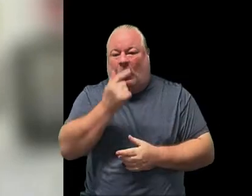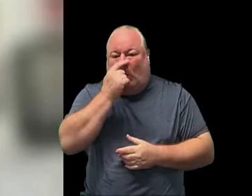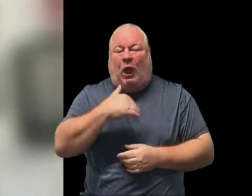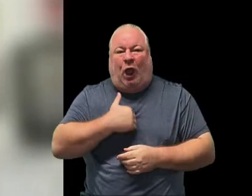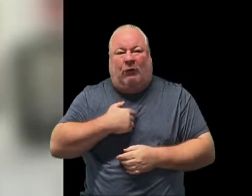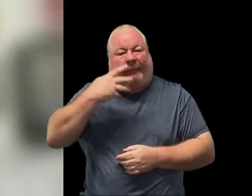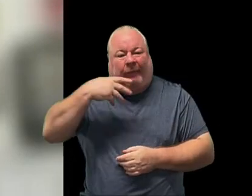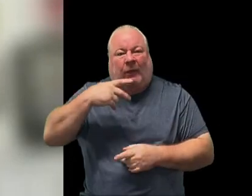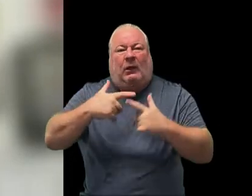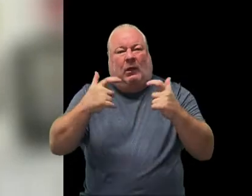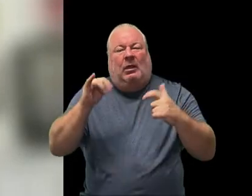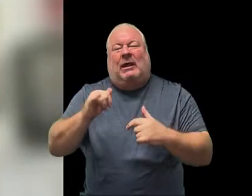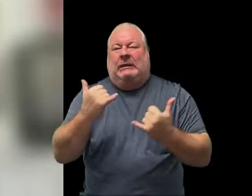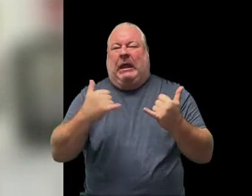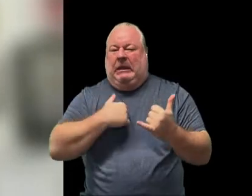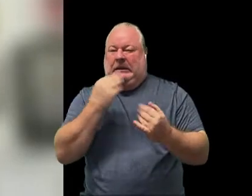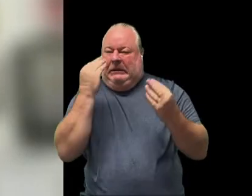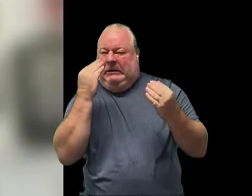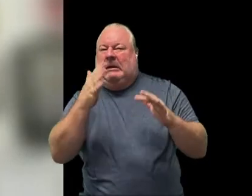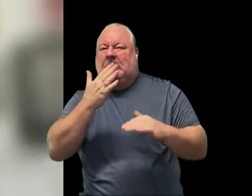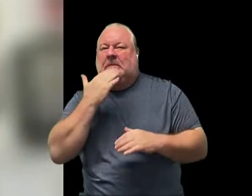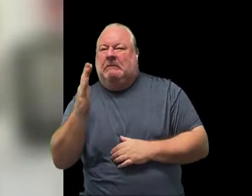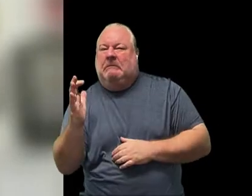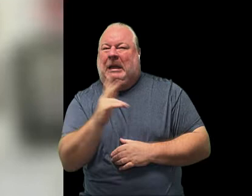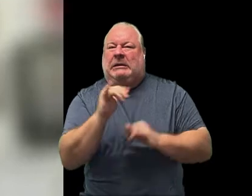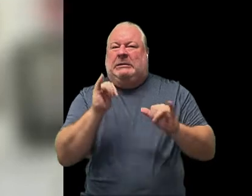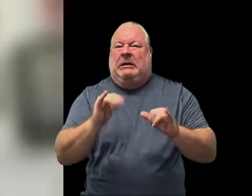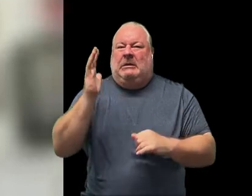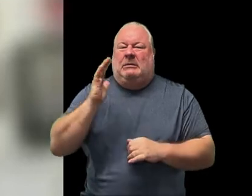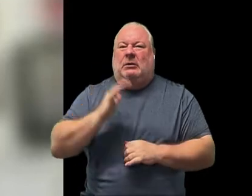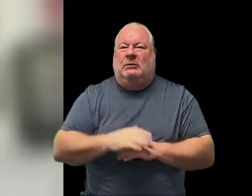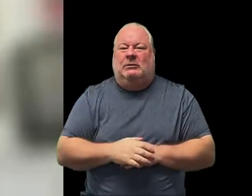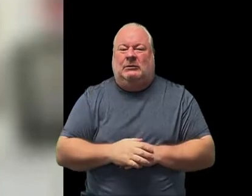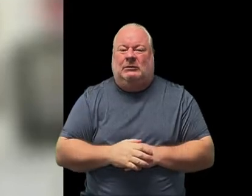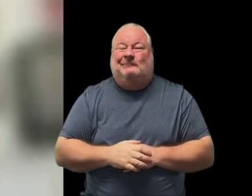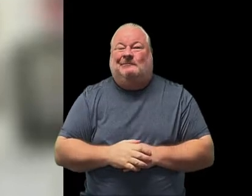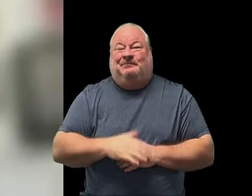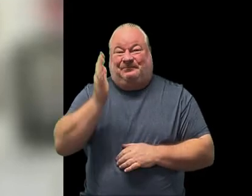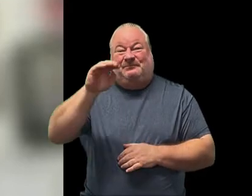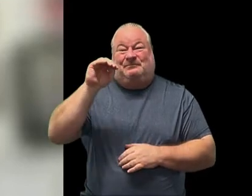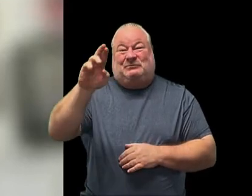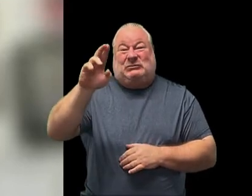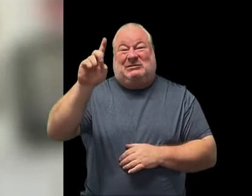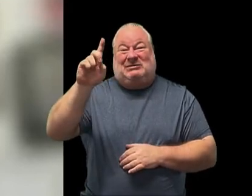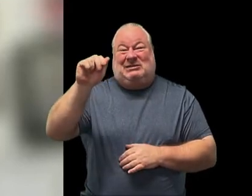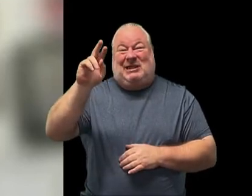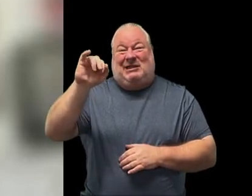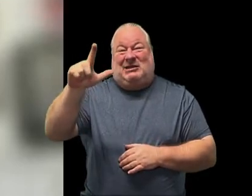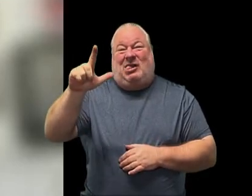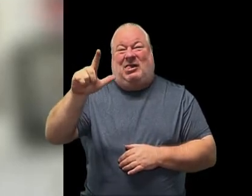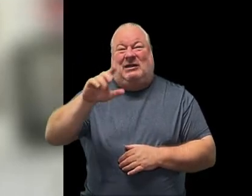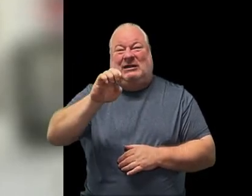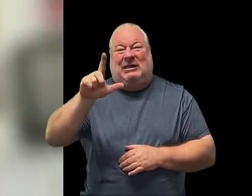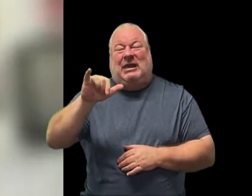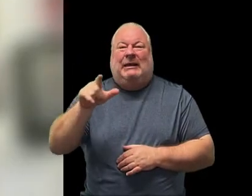to go back to 2-3 to a chair. Mr. Eli was very disappointed, but it is something that